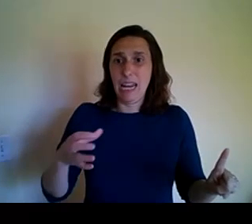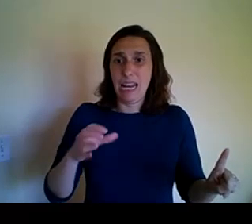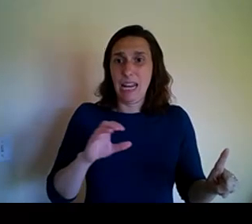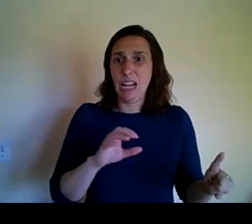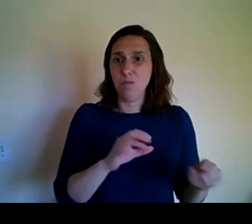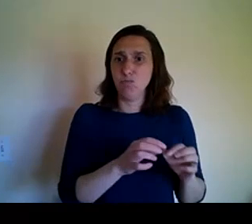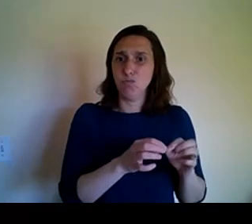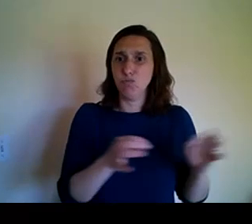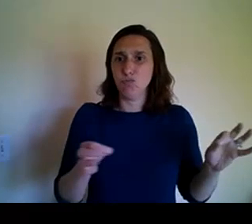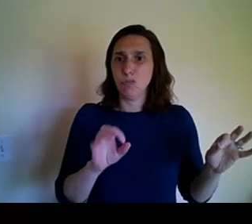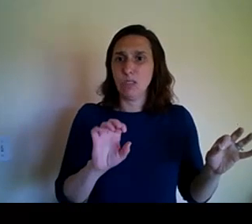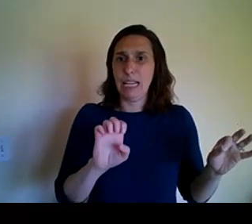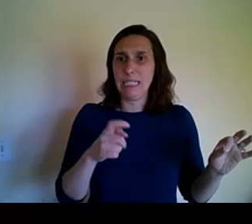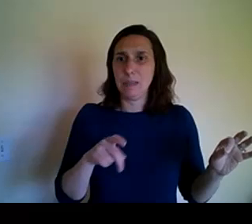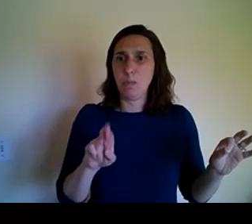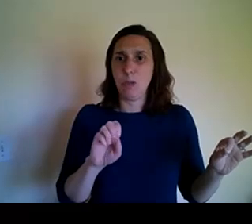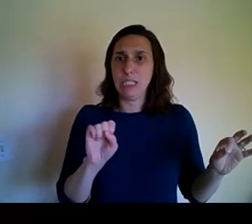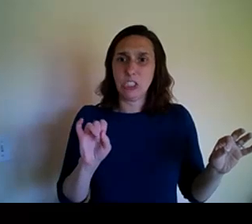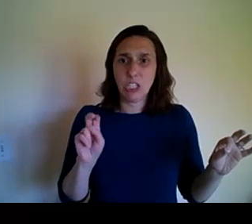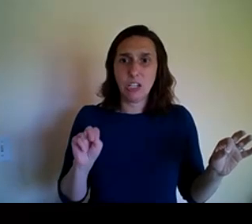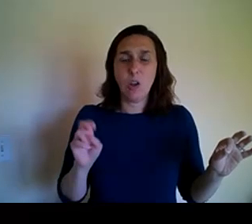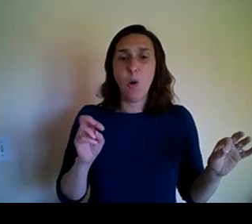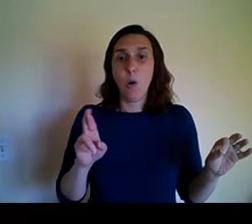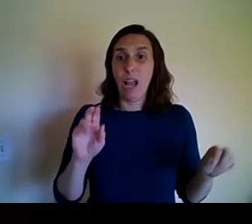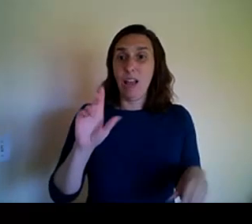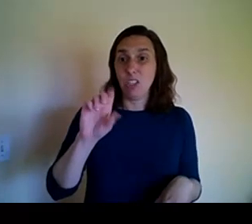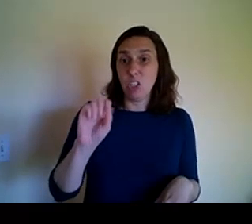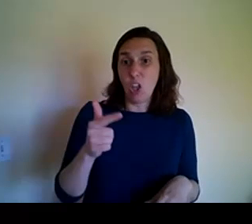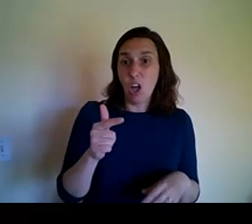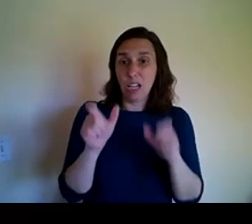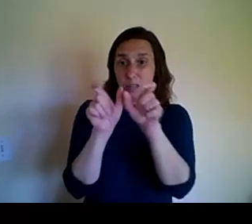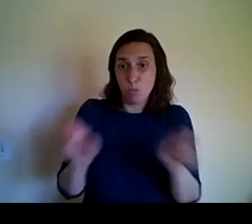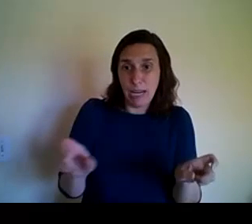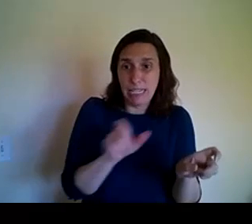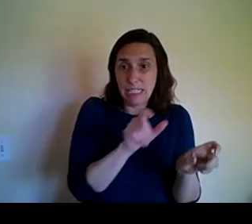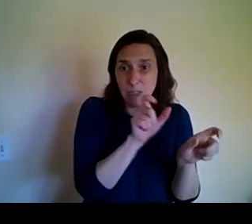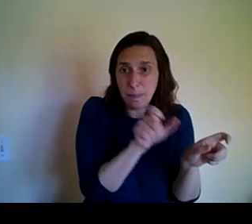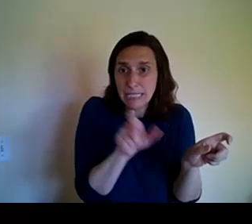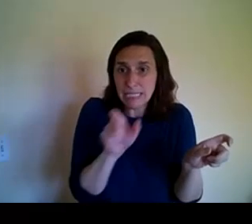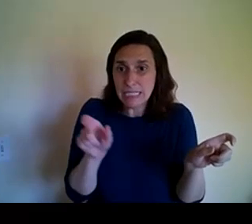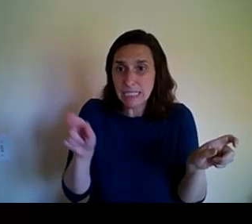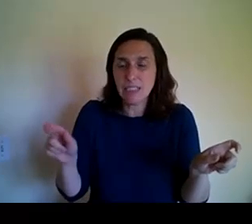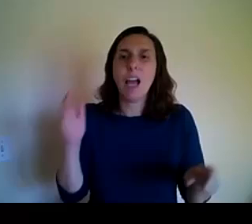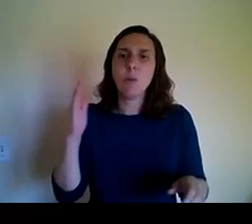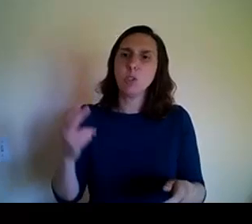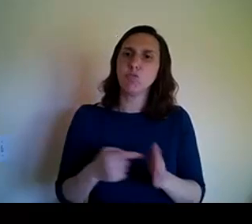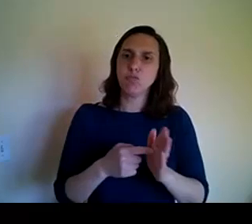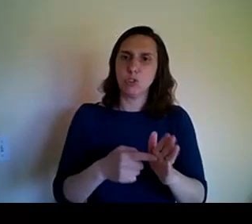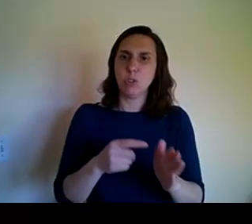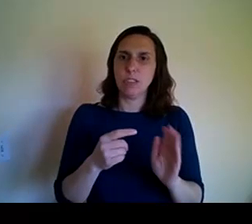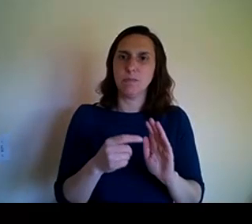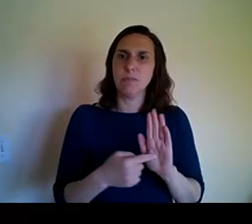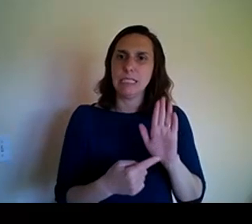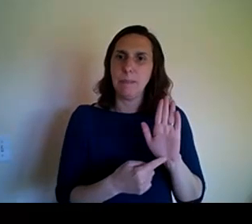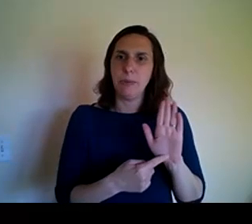taking a logarithm and breaking it apart into pieces. And I'll kind of give you a why. I'll show you some examples and we'll go why. So